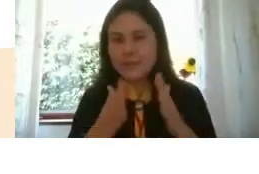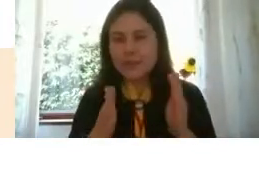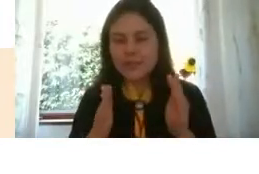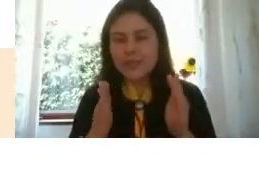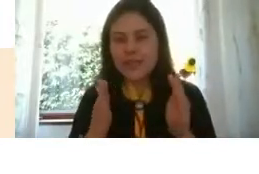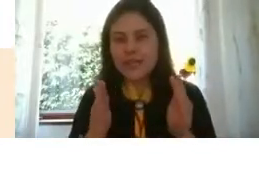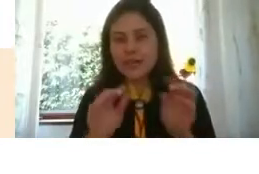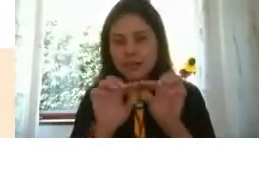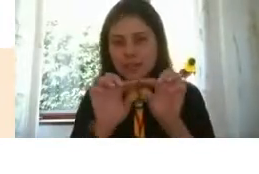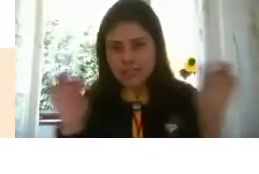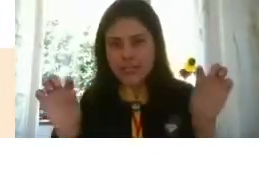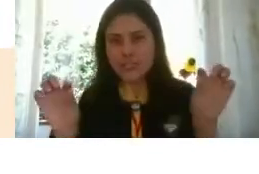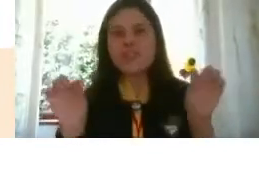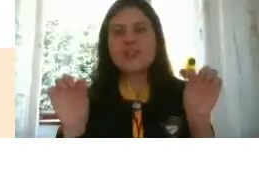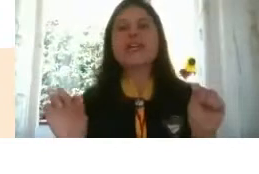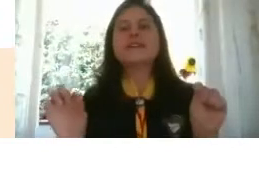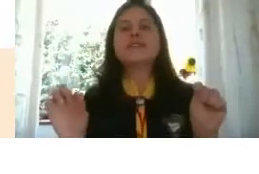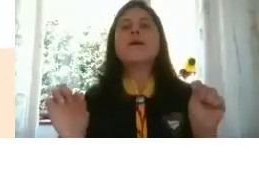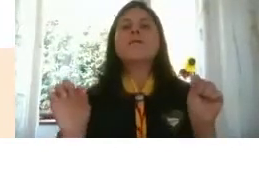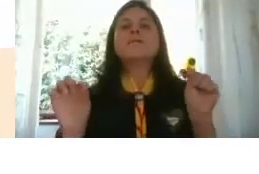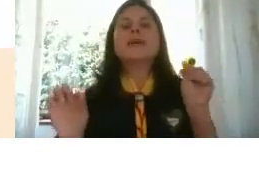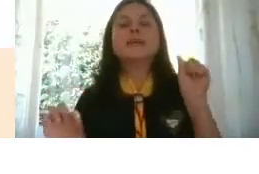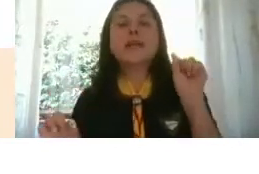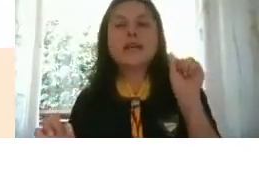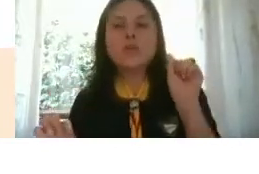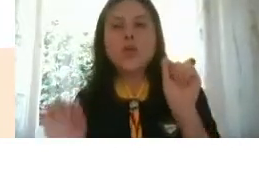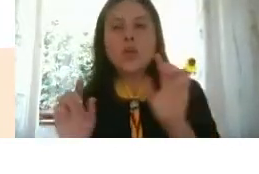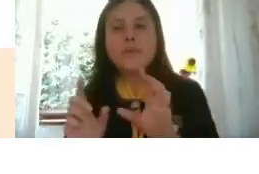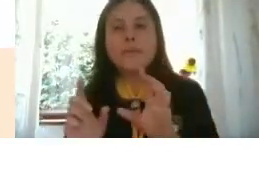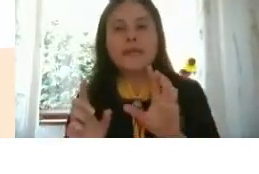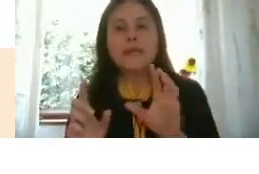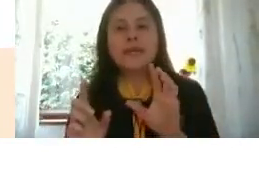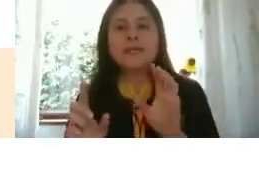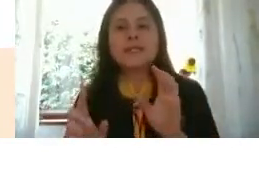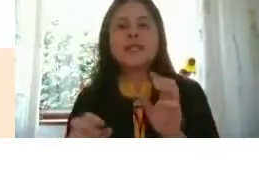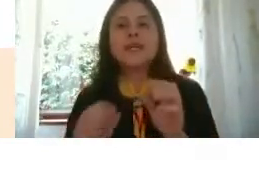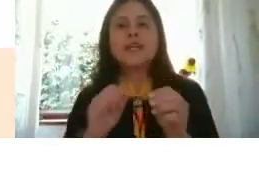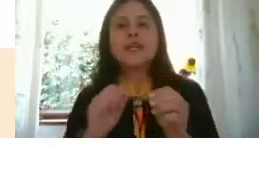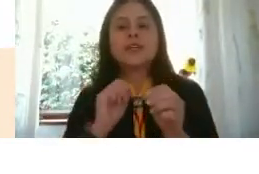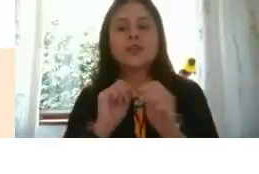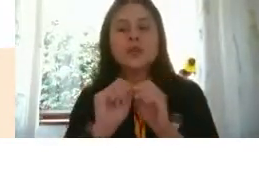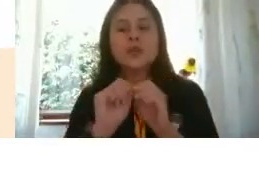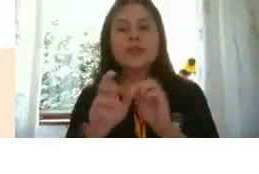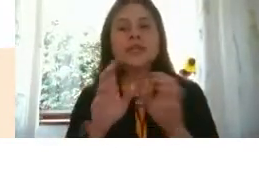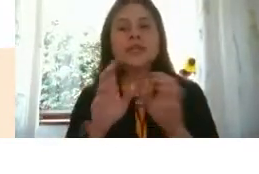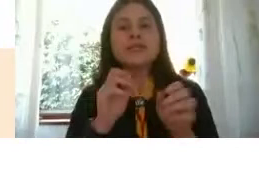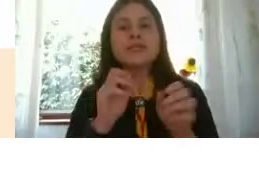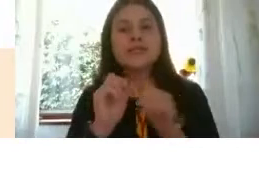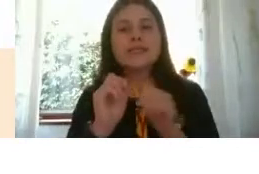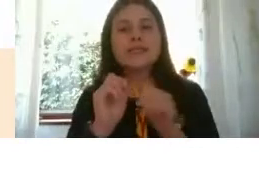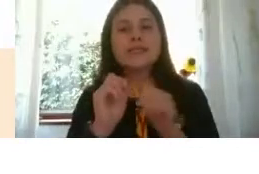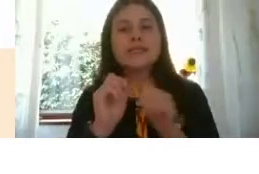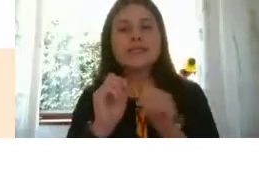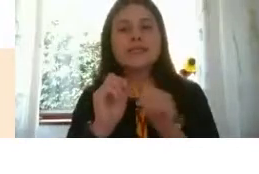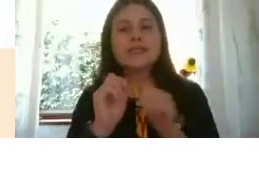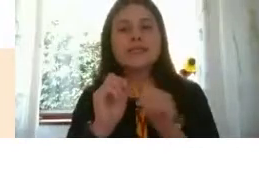The important thing here on this section is that in 1 minute, you can